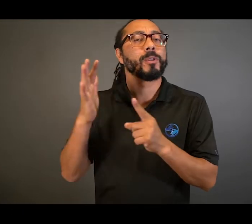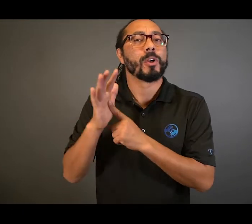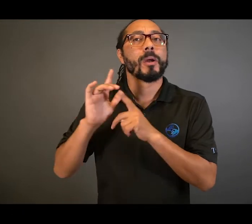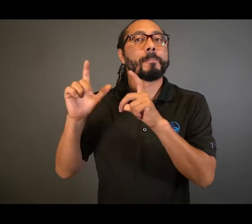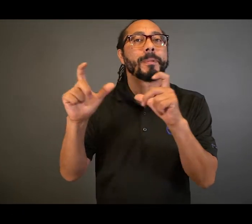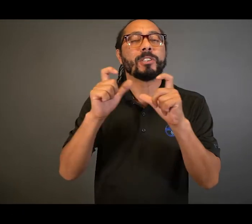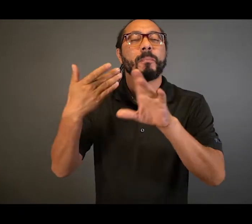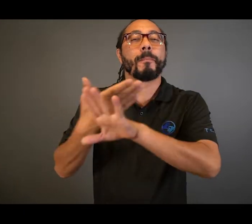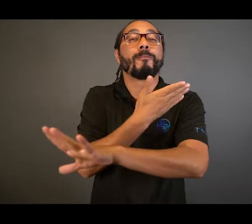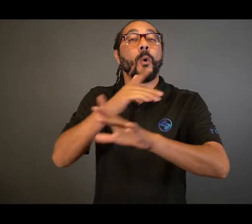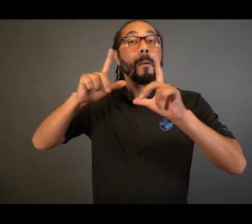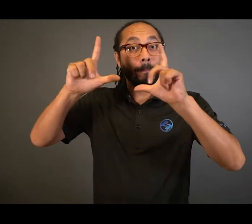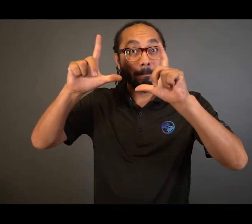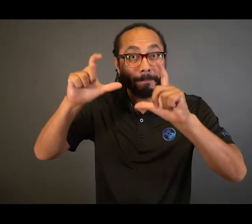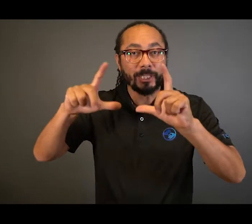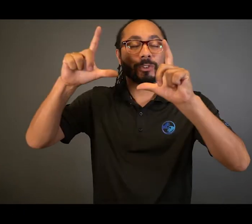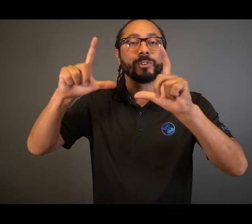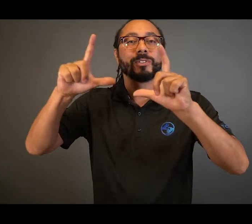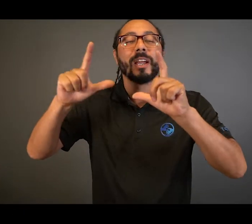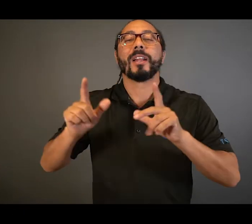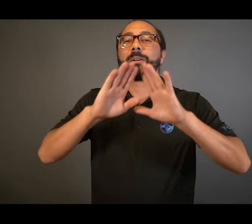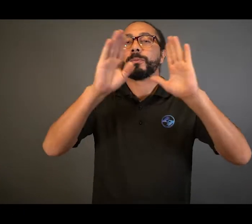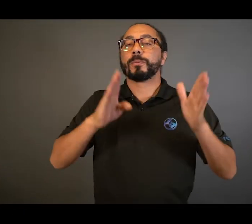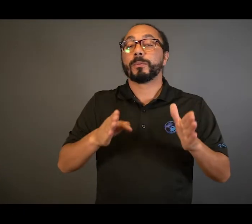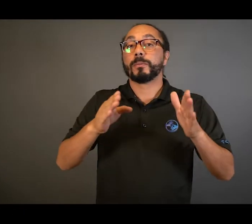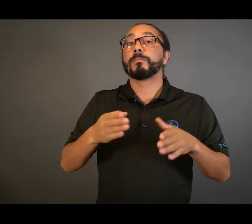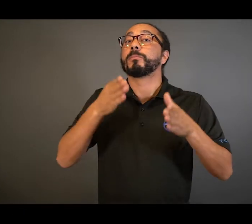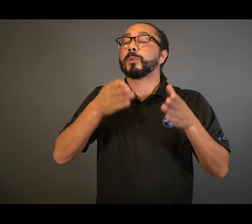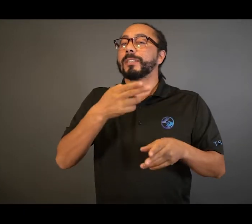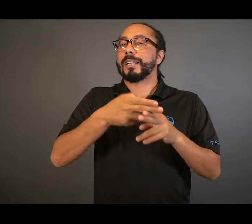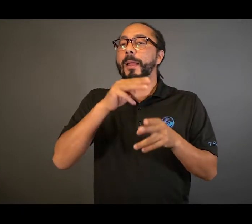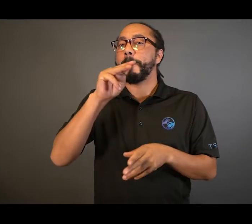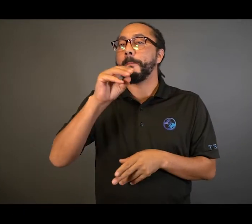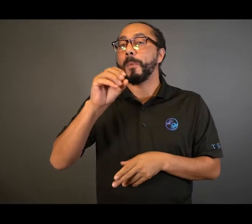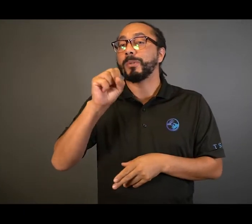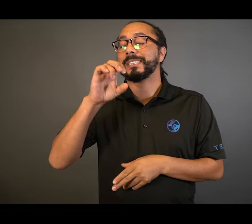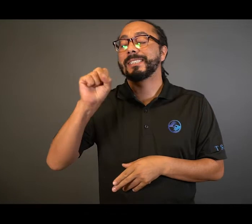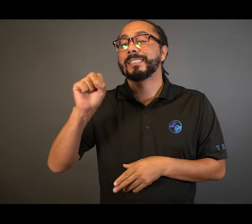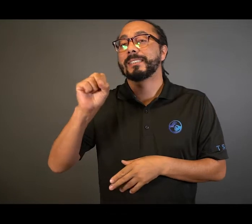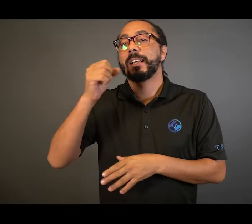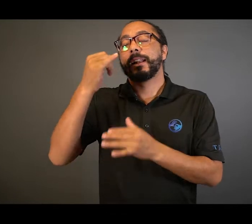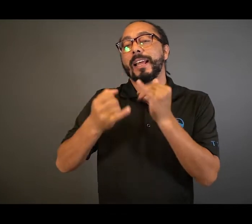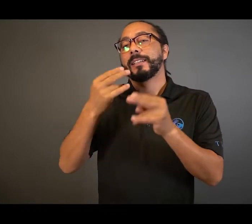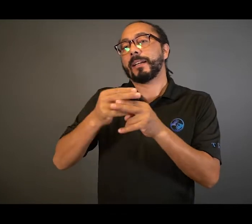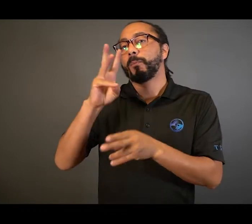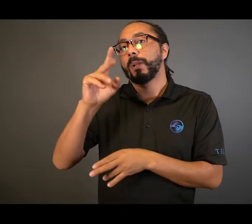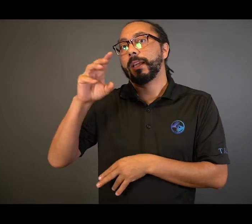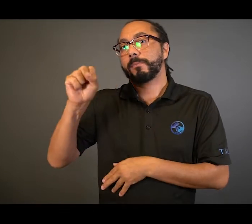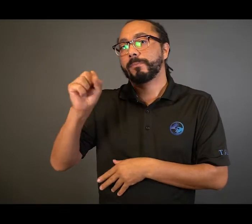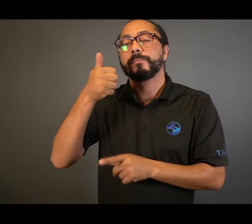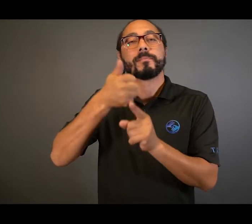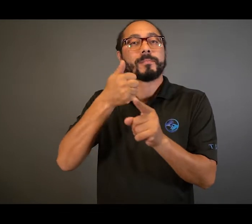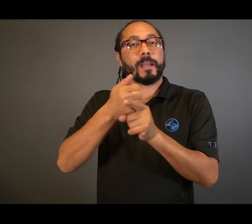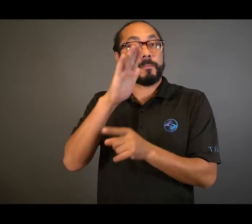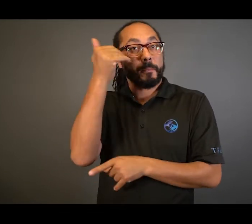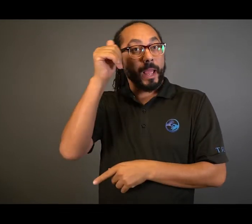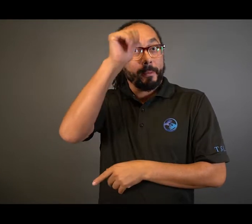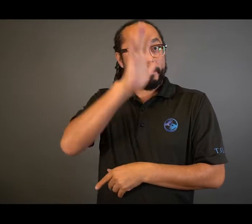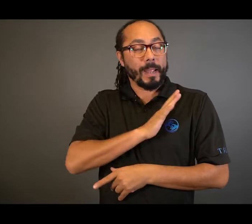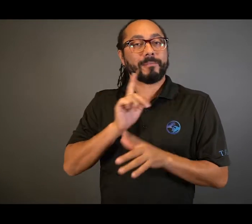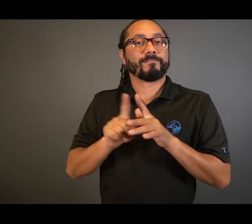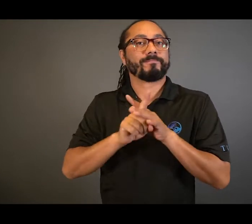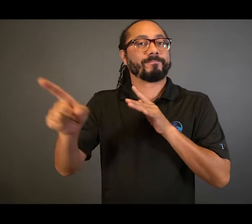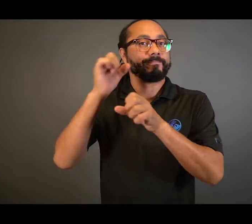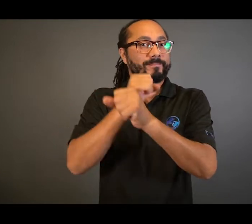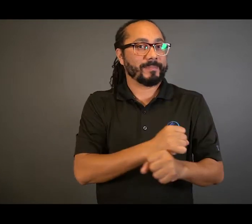of portraiture before photography. One of the most well-known silhouette artists, Moses Williams, was a Black man who had